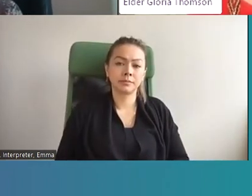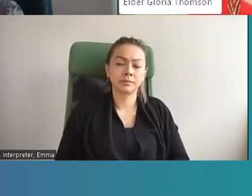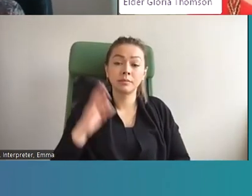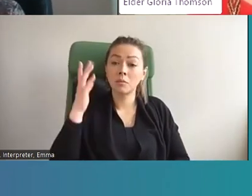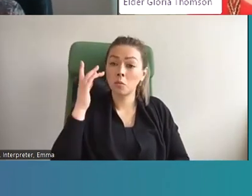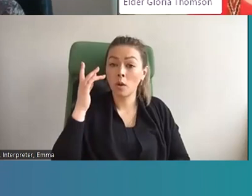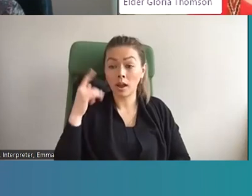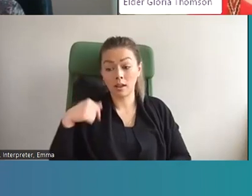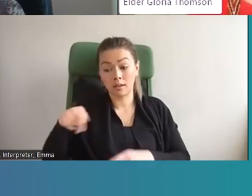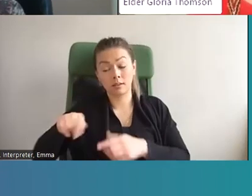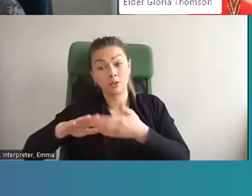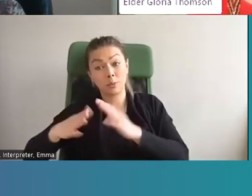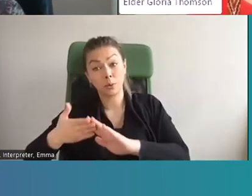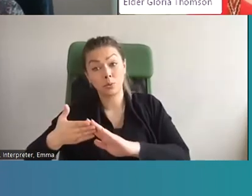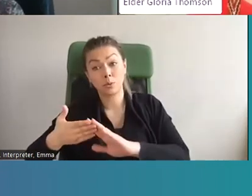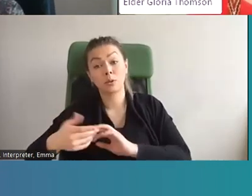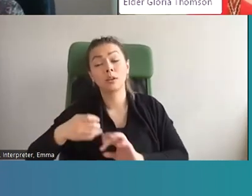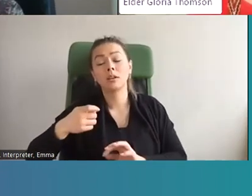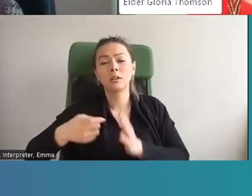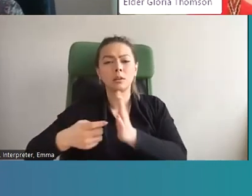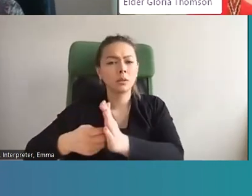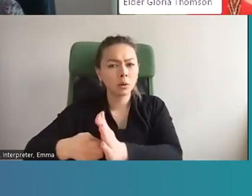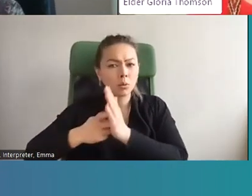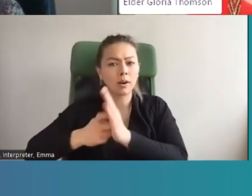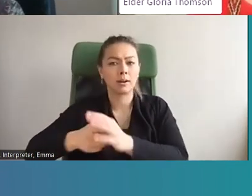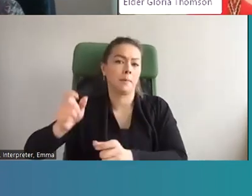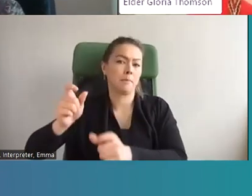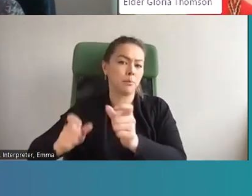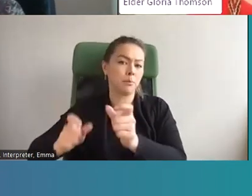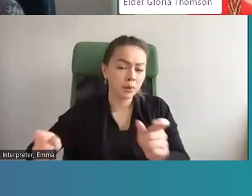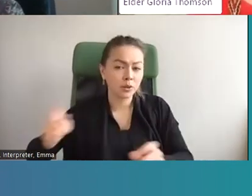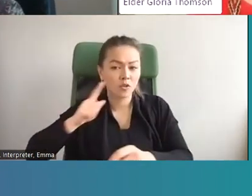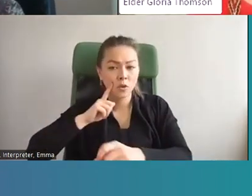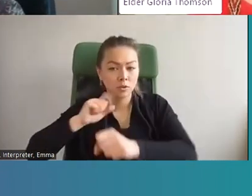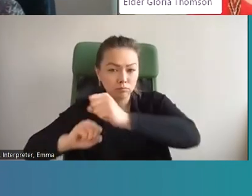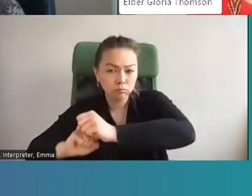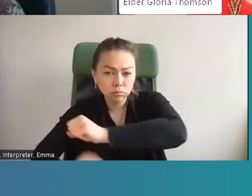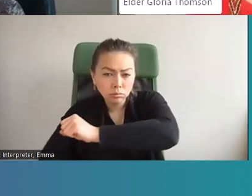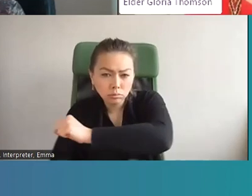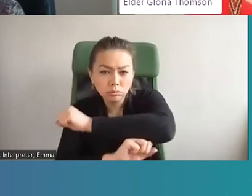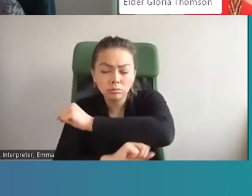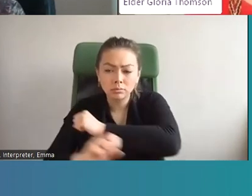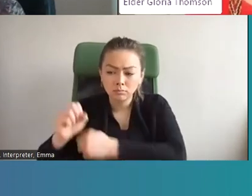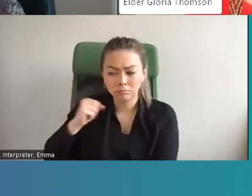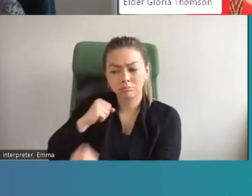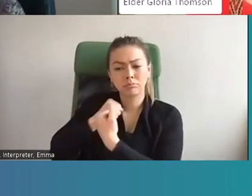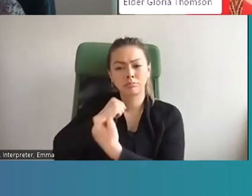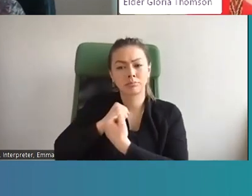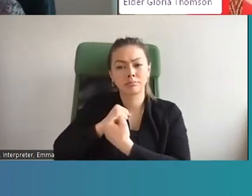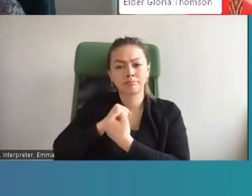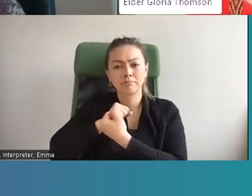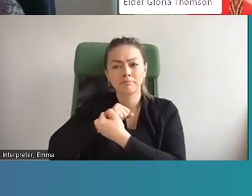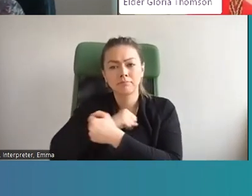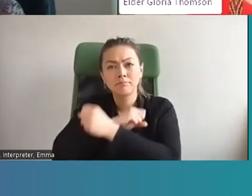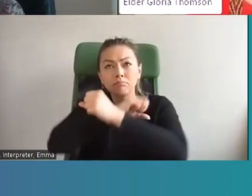people in order to have that strong foundation to uphold our values and our belief system and to